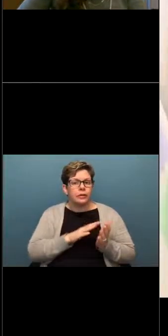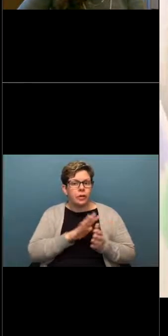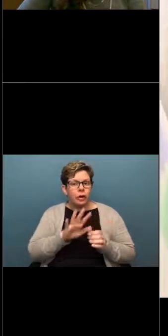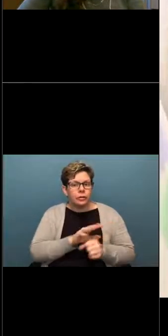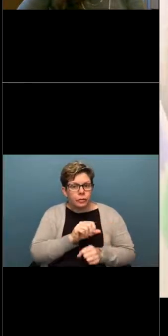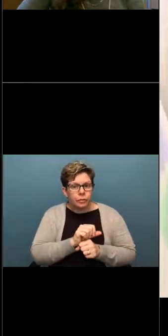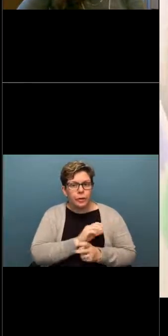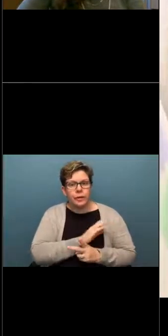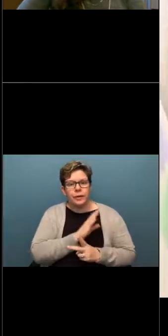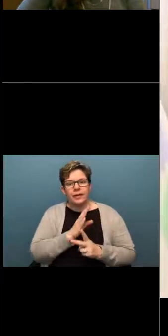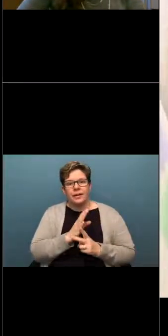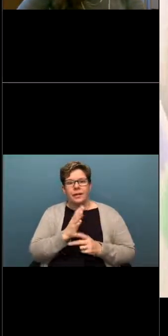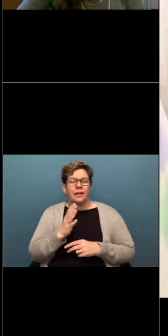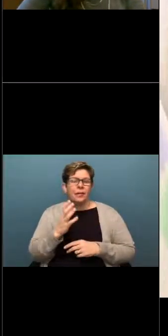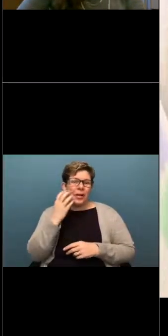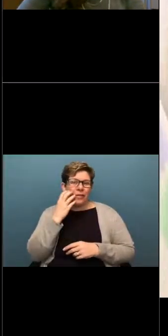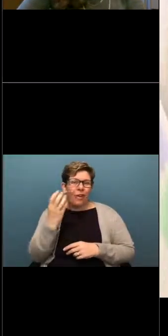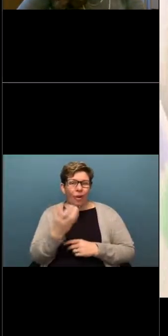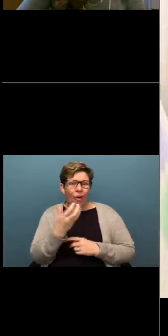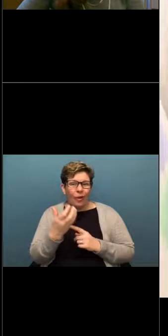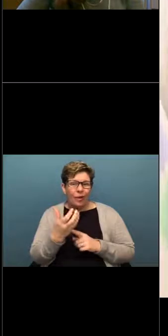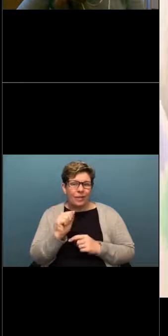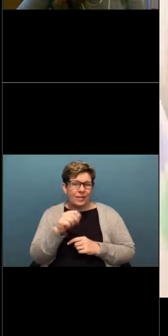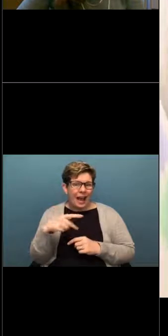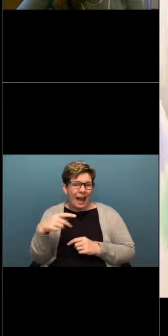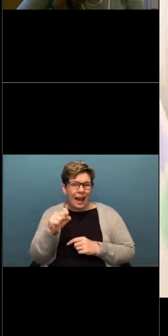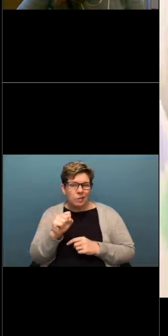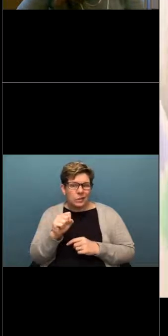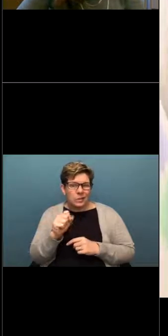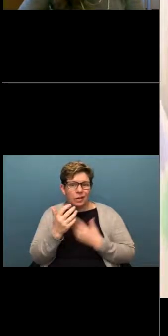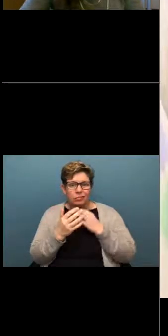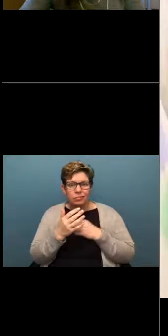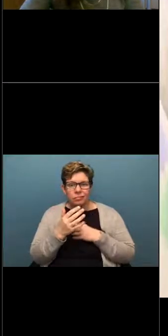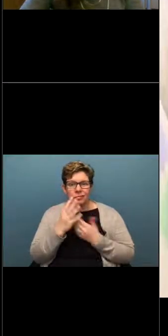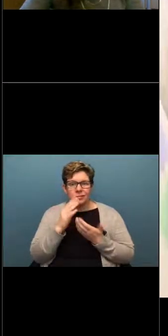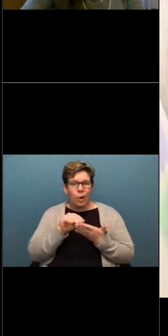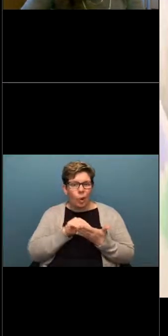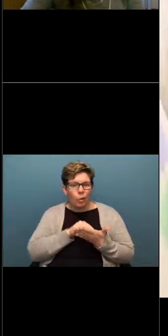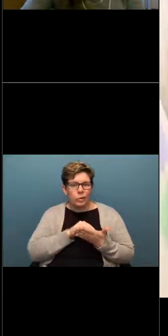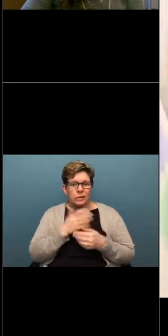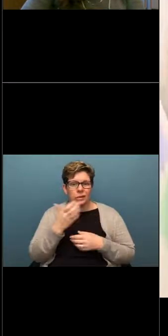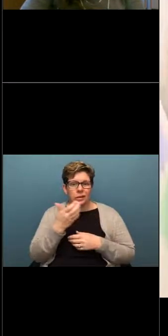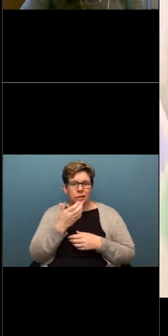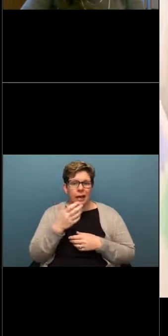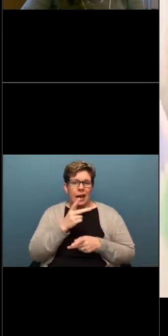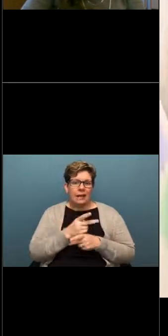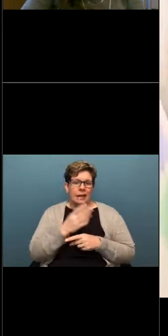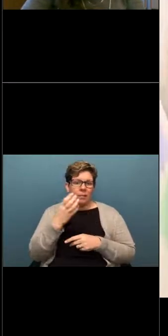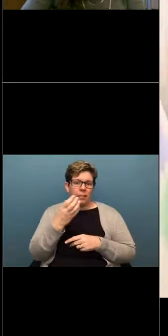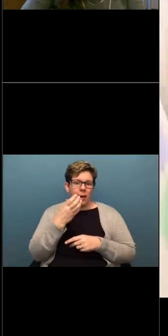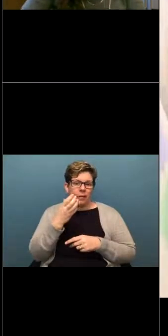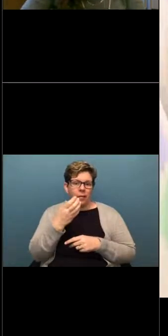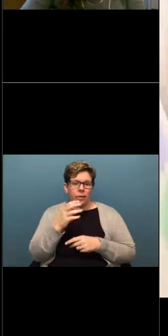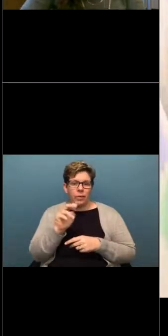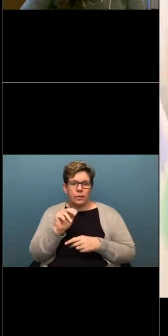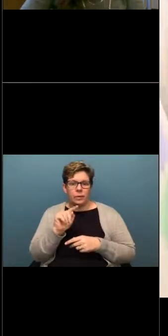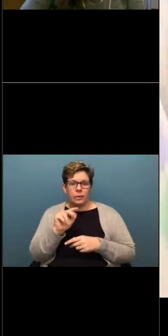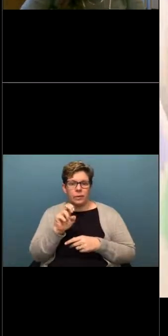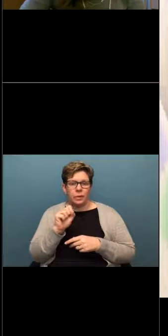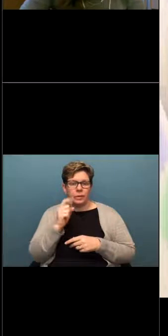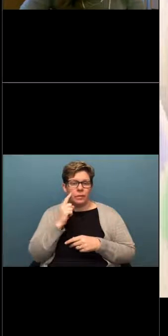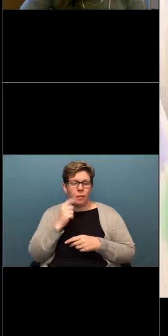Also, smartphones often have applications that can help take notes. I actually keep a note on my phone just for my provider